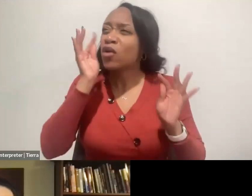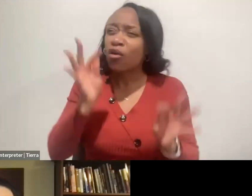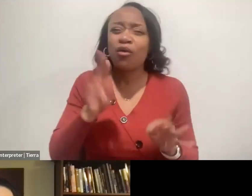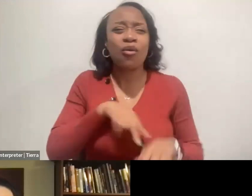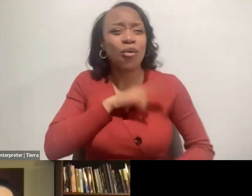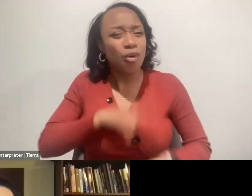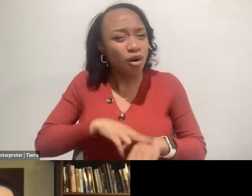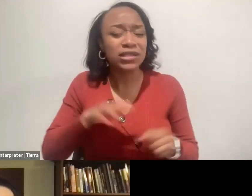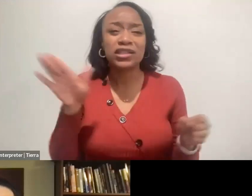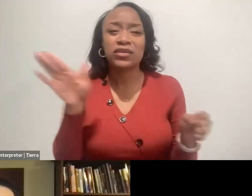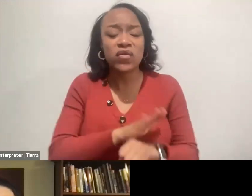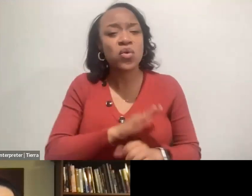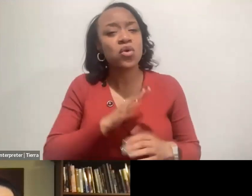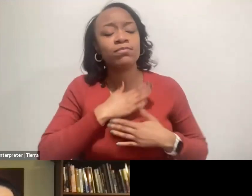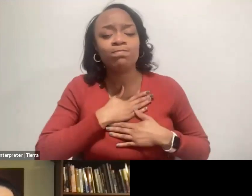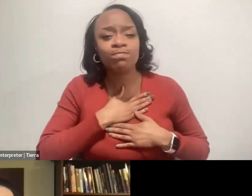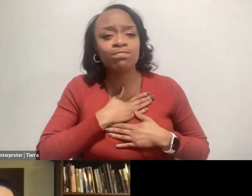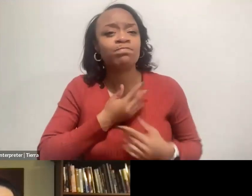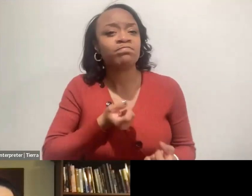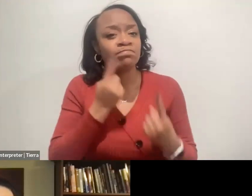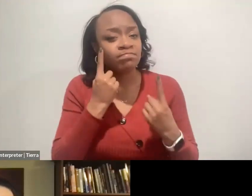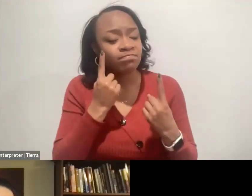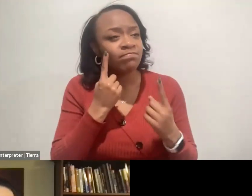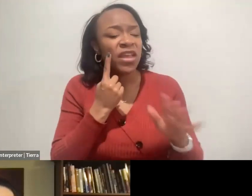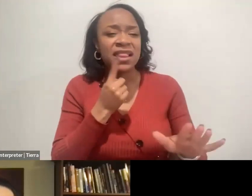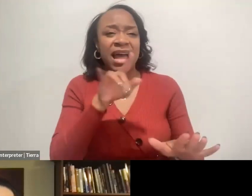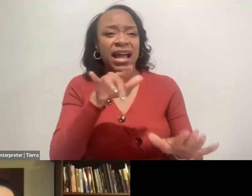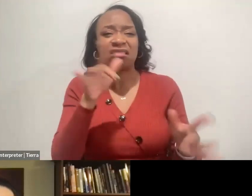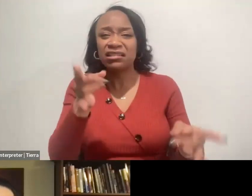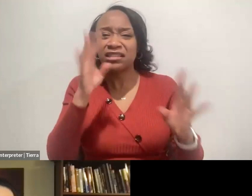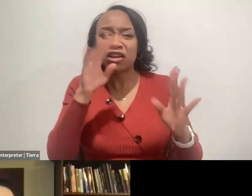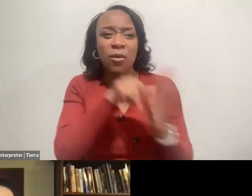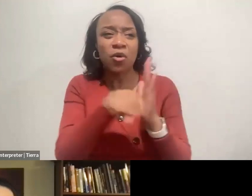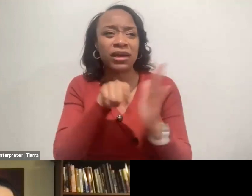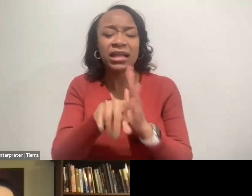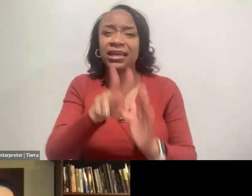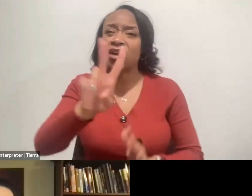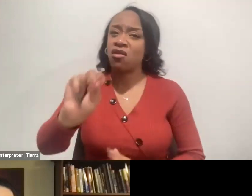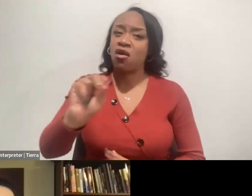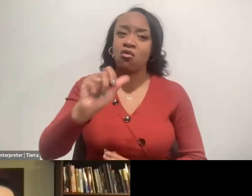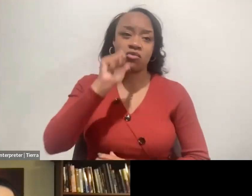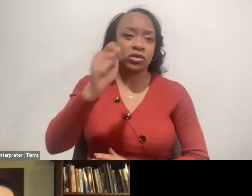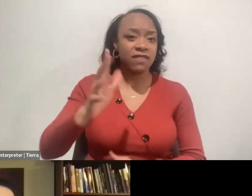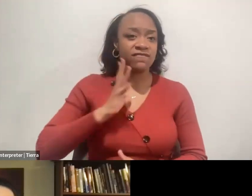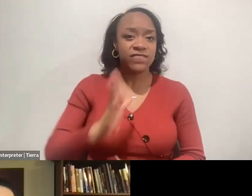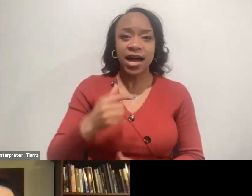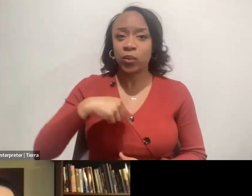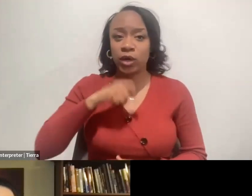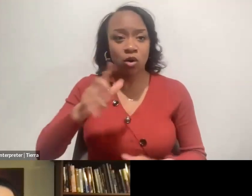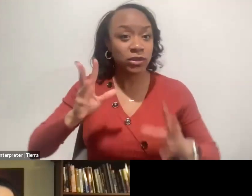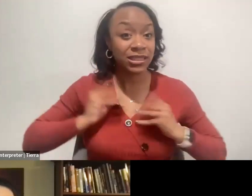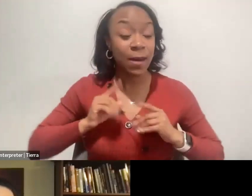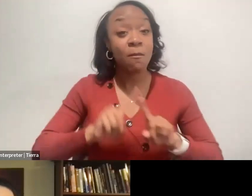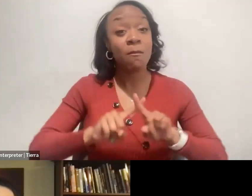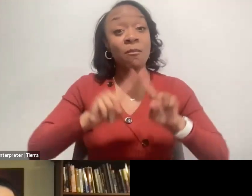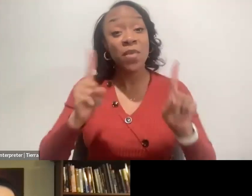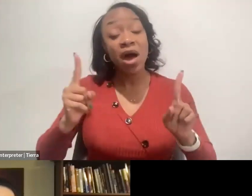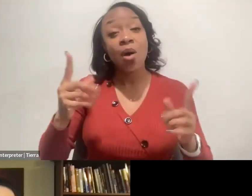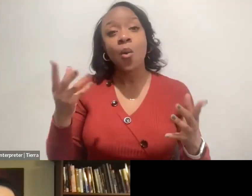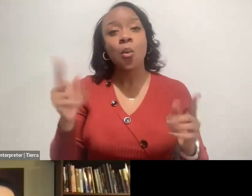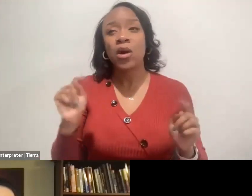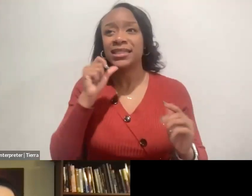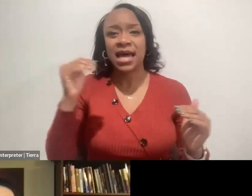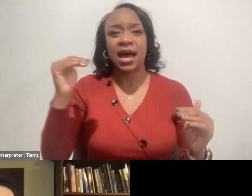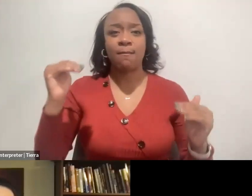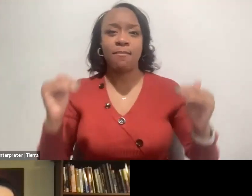empathy and condemnation for the terrible killing of those civilians. What's